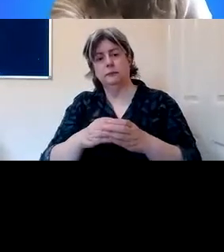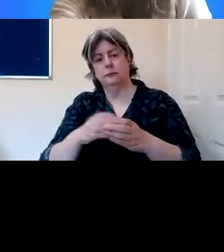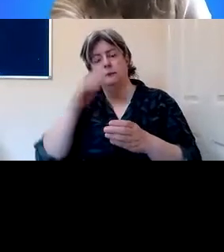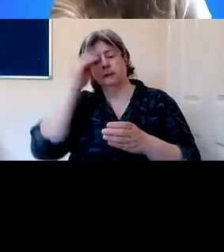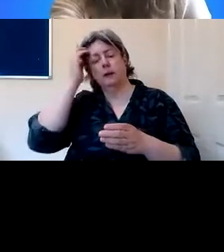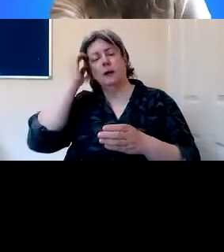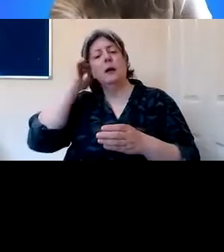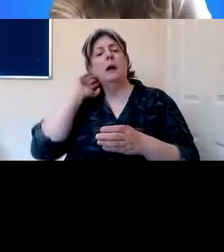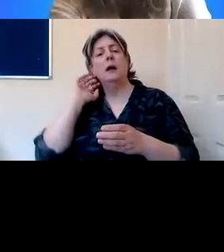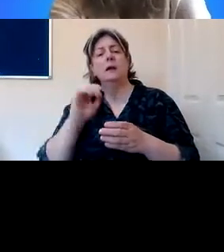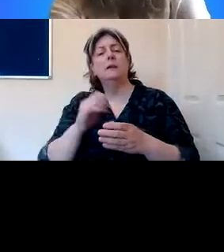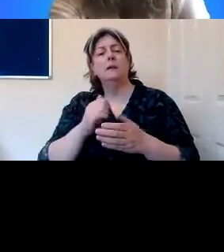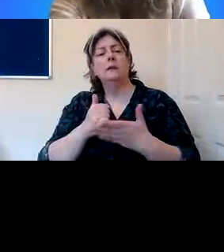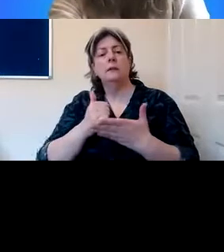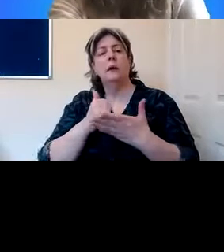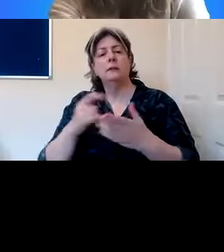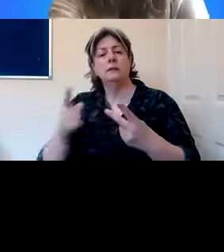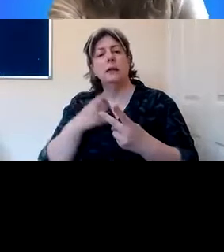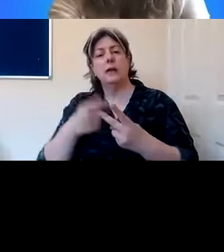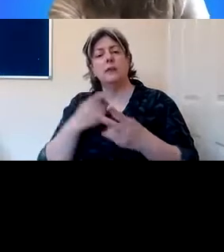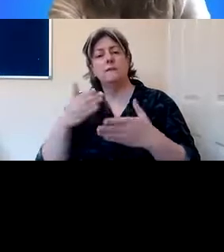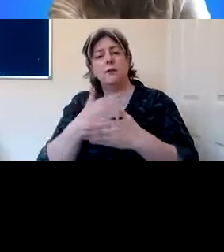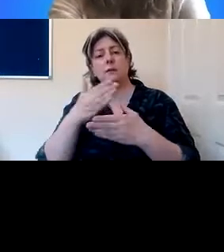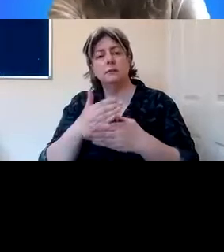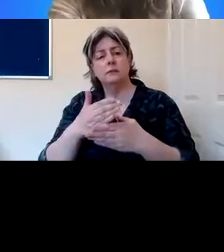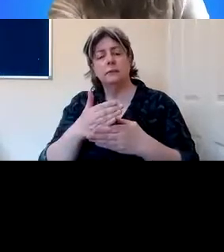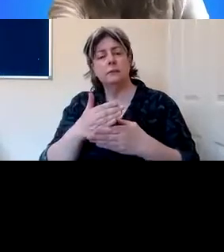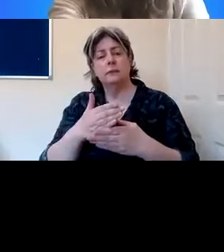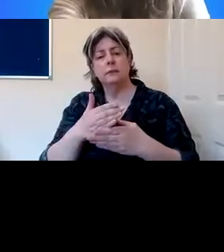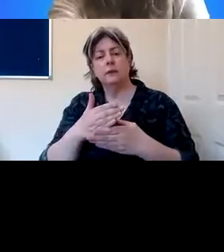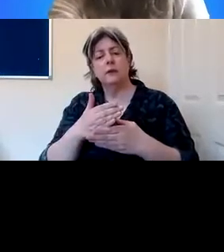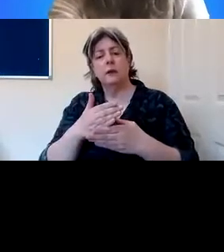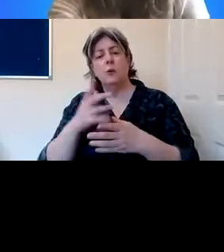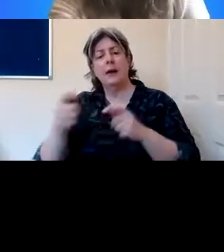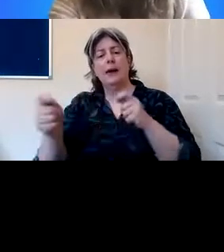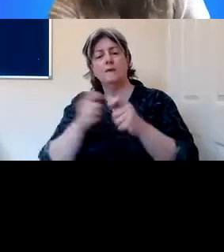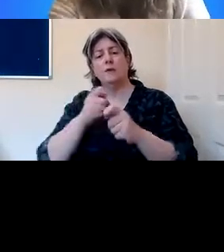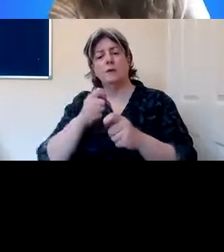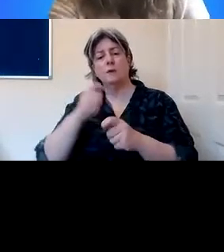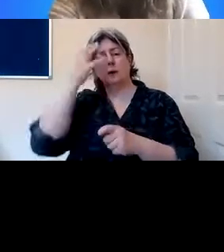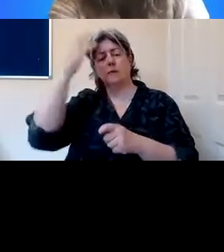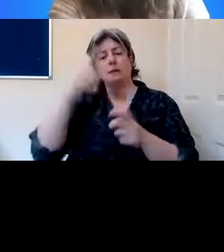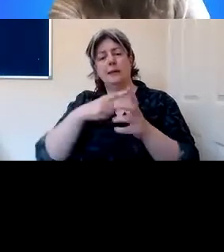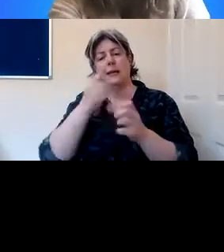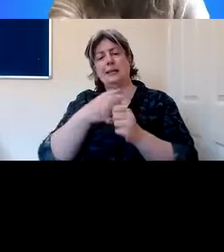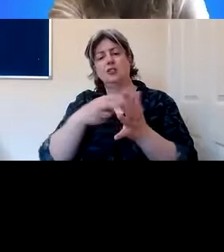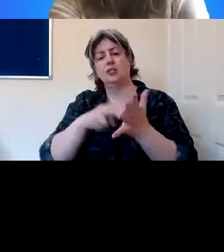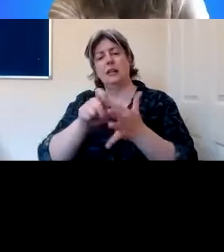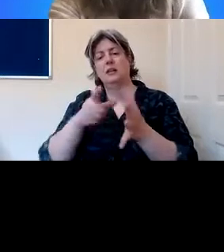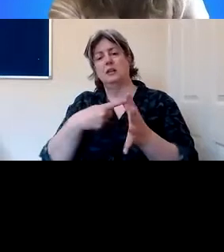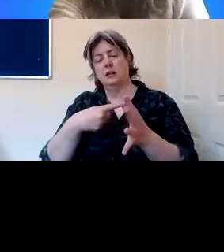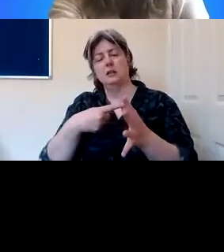out. We do have a local government reform agenda, which is significantly advanced. We've passed the legislation to